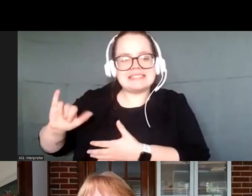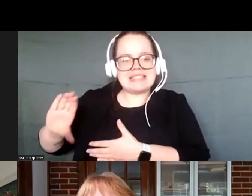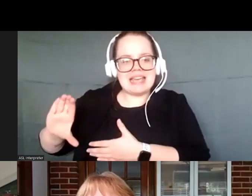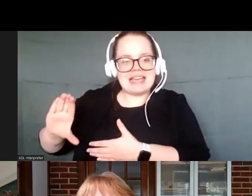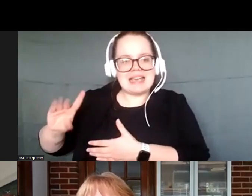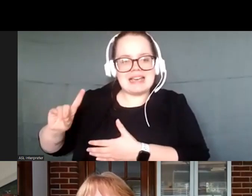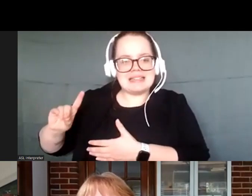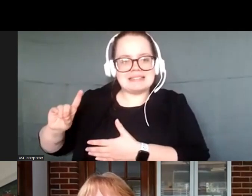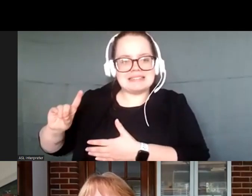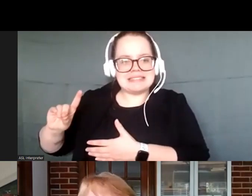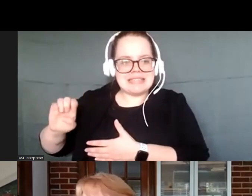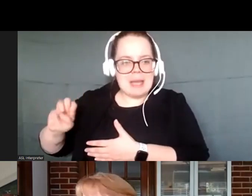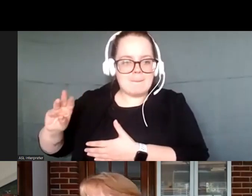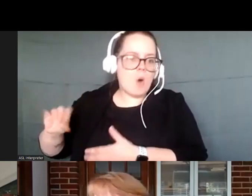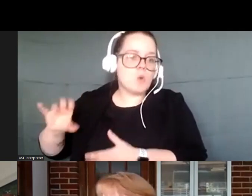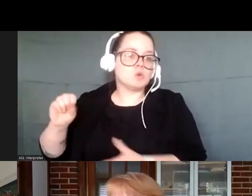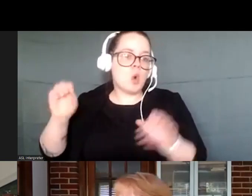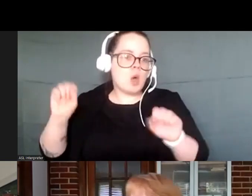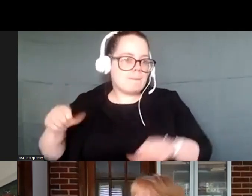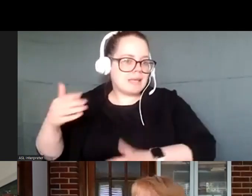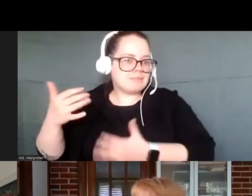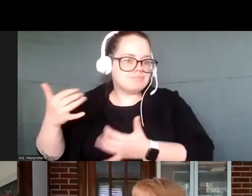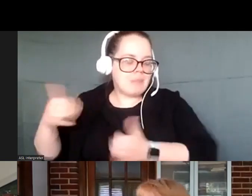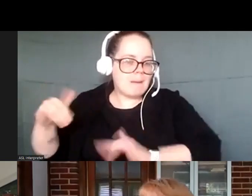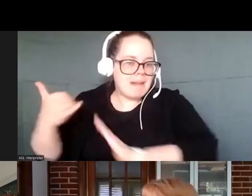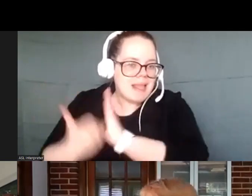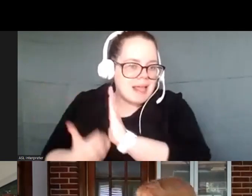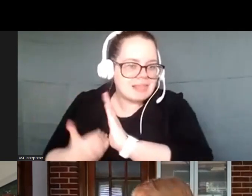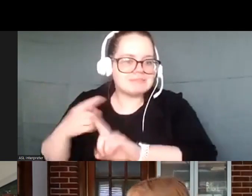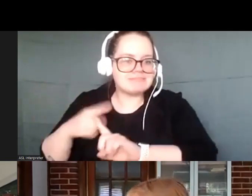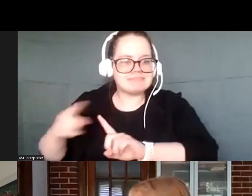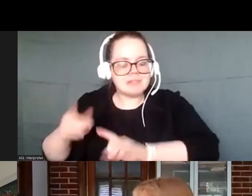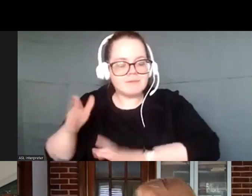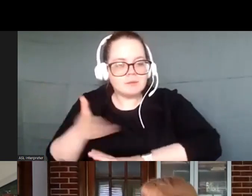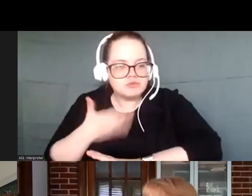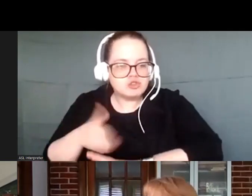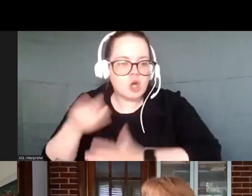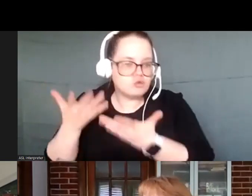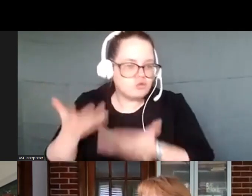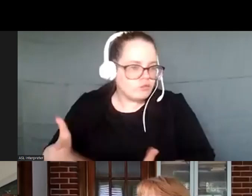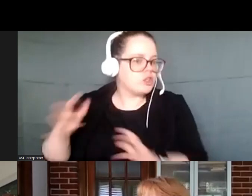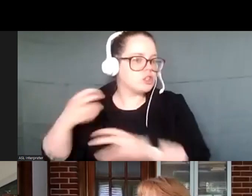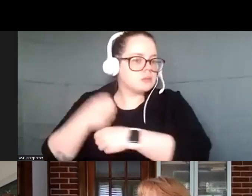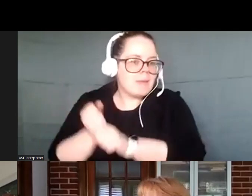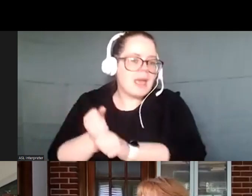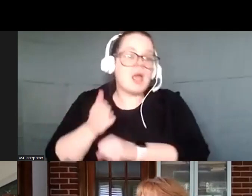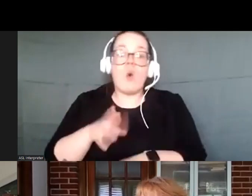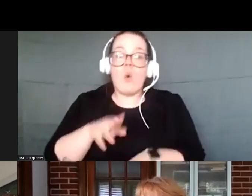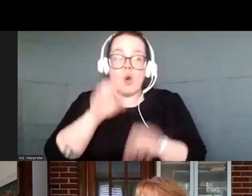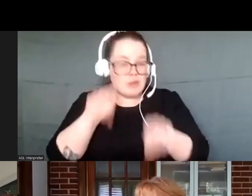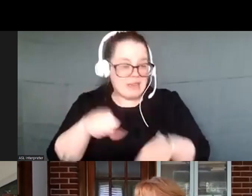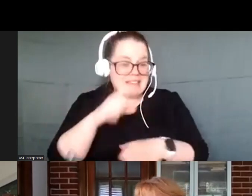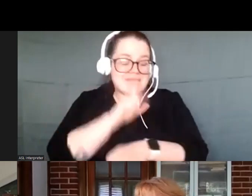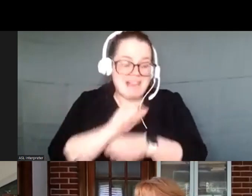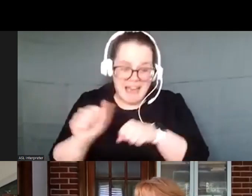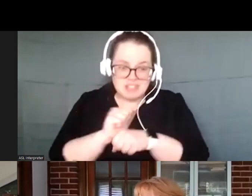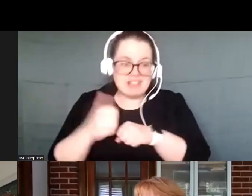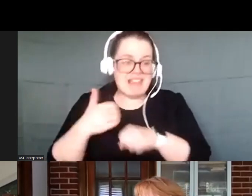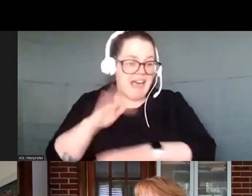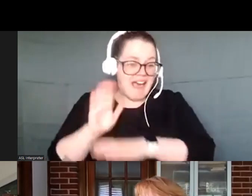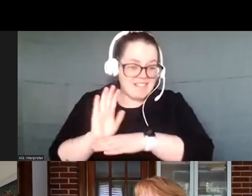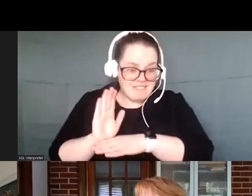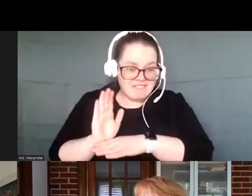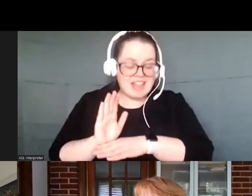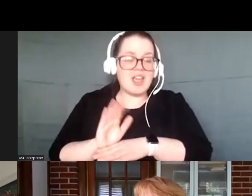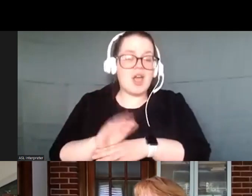could be a playlist of all the different songs that you have already done, or you can actually sync it to picture, which is a way for